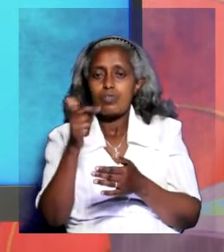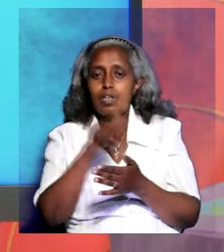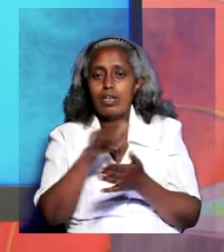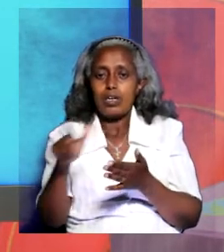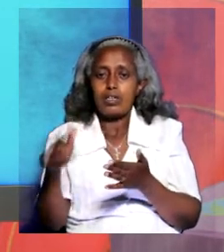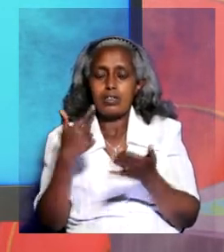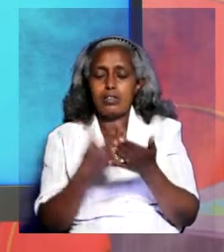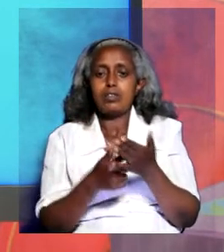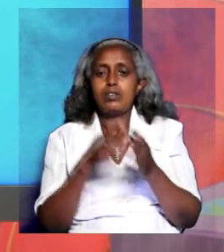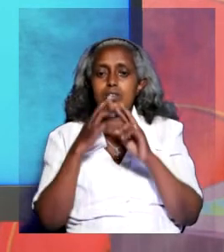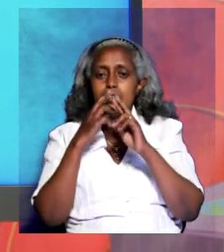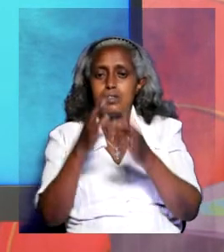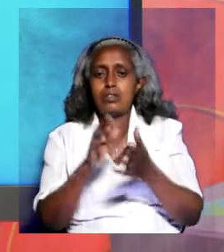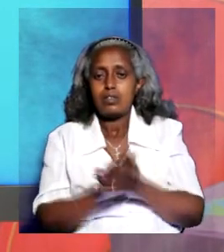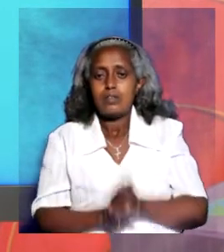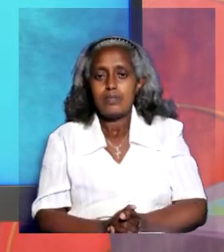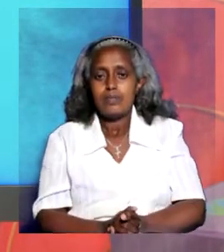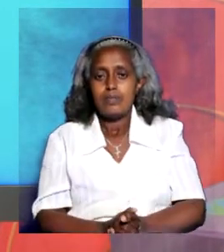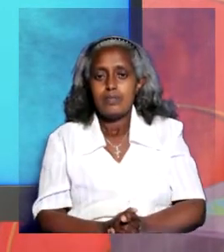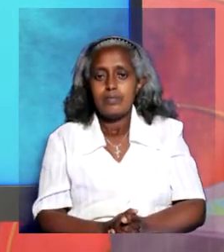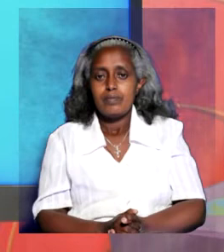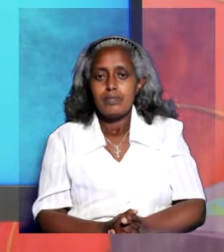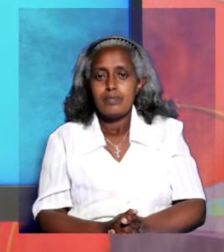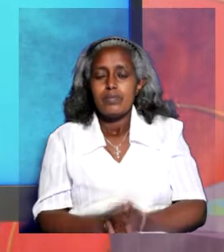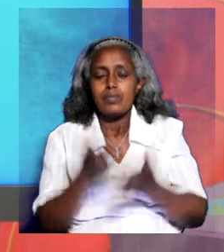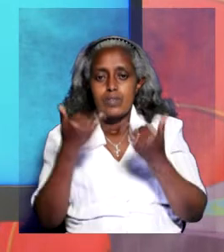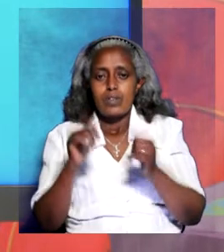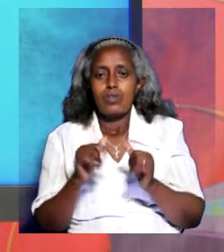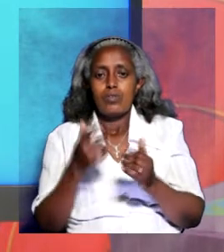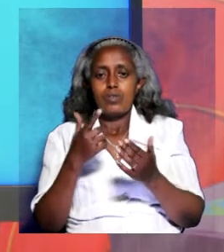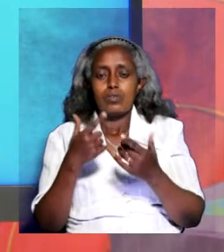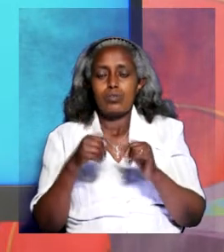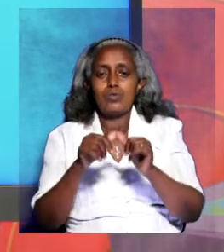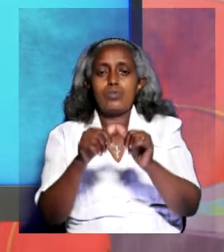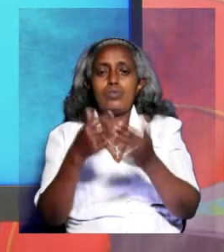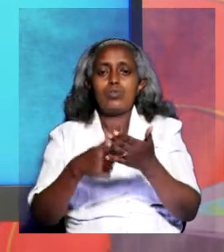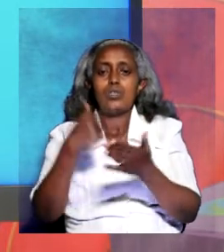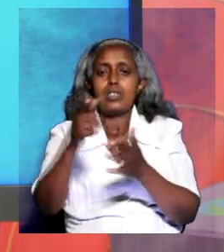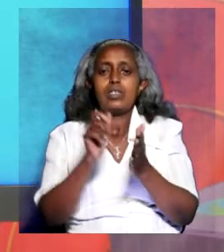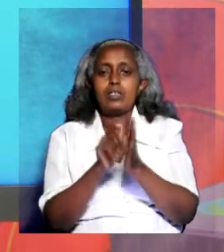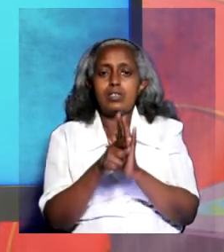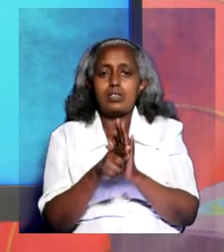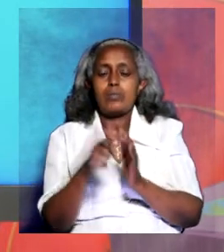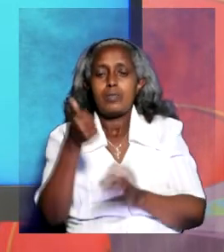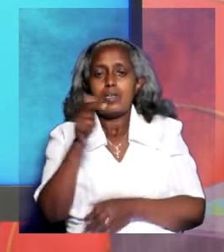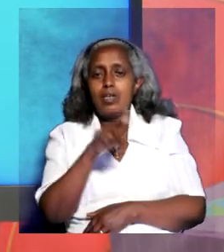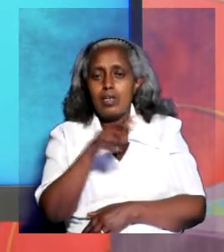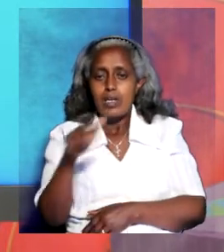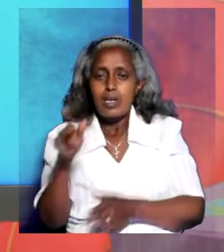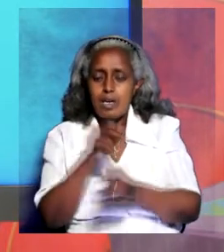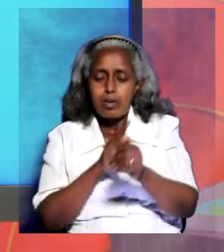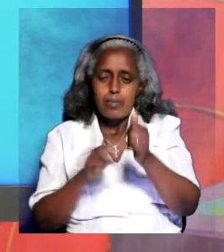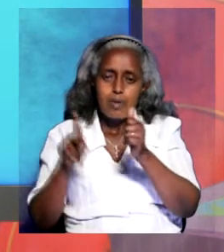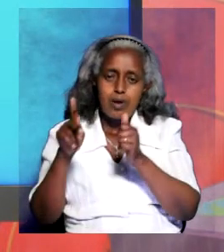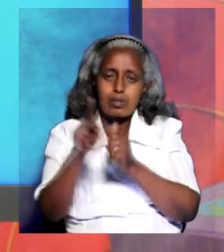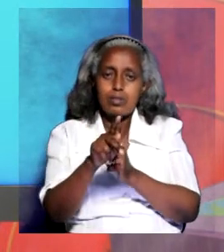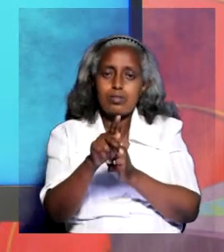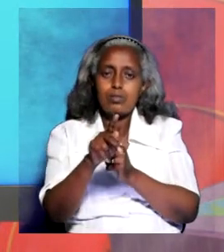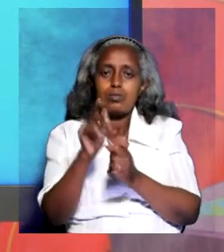line. This is the answer. Now let's continue to the next example. A line passing